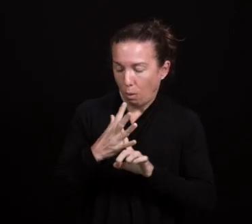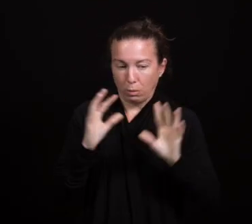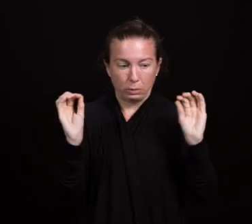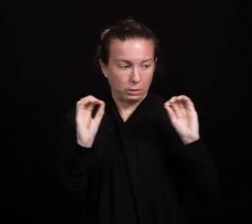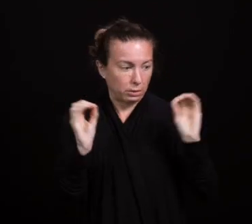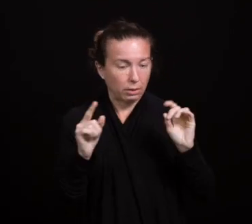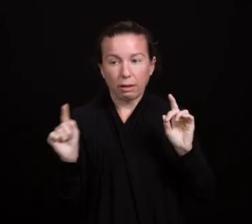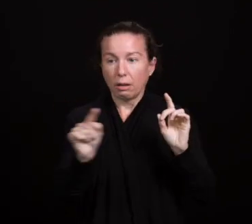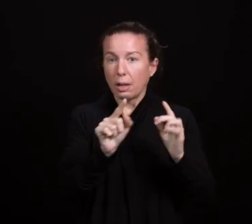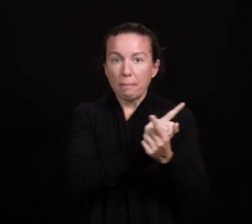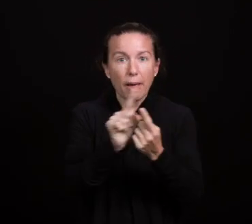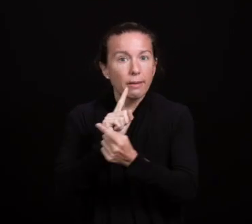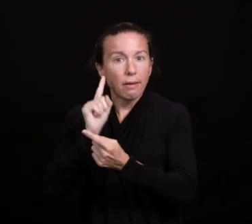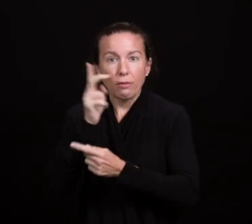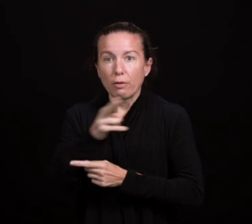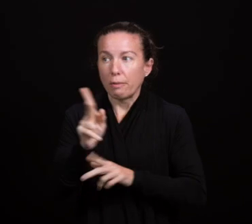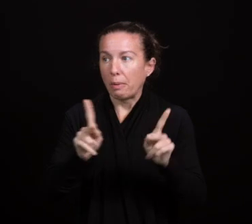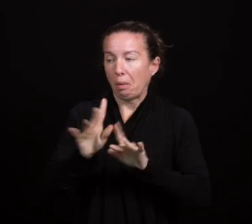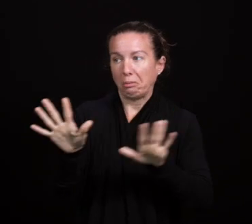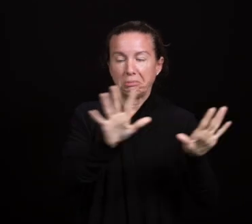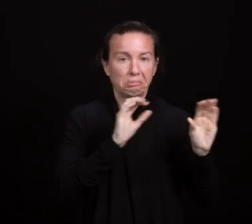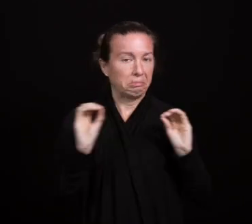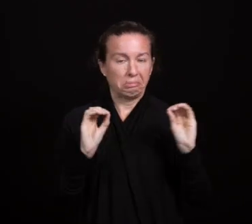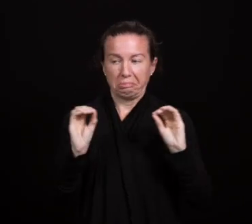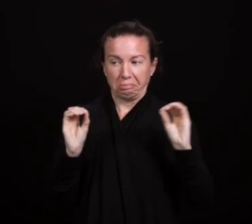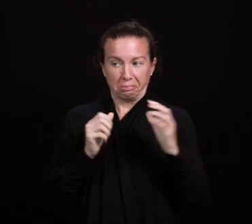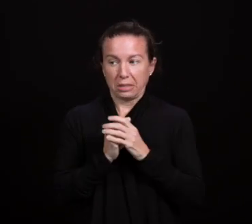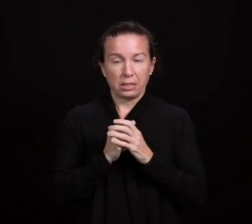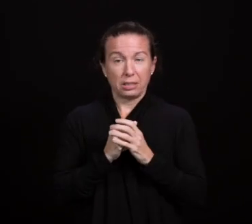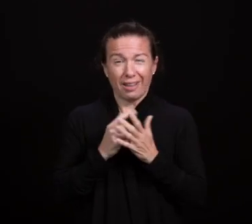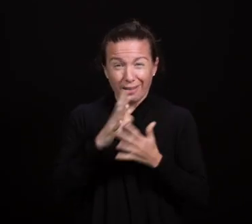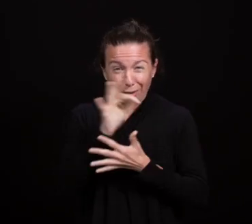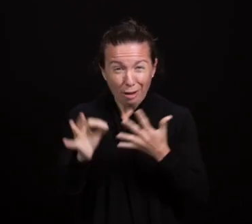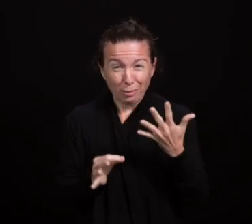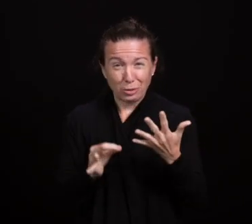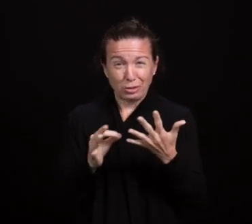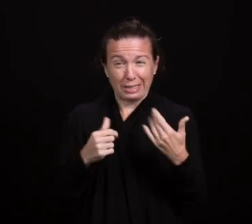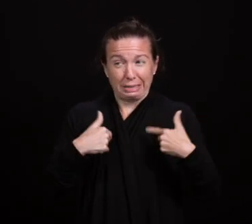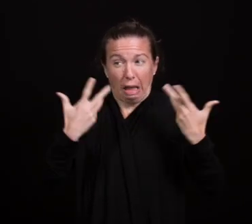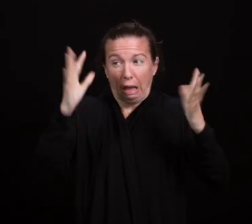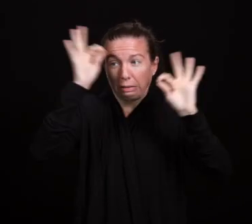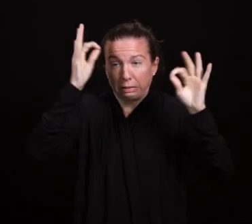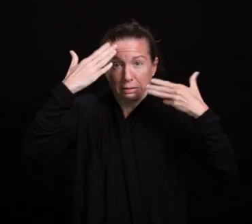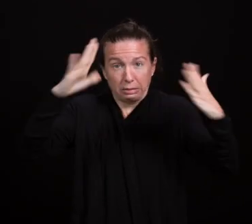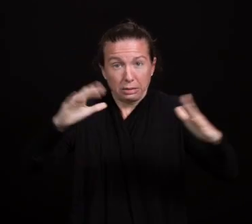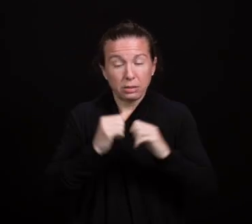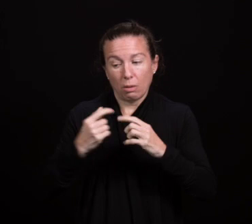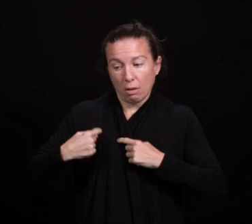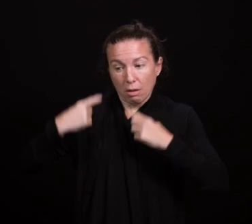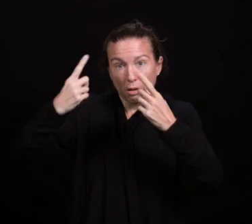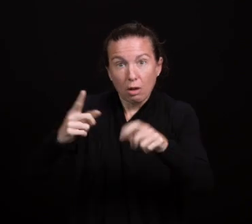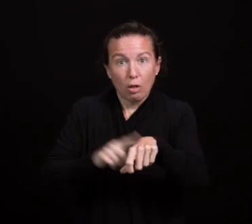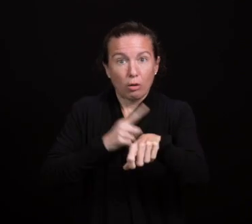hearing loss in our everyday lives, and we didn't really know what our options were. So it's always been a goal